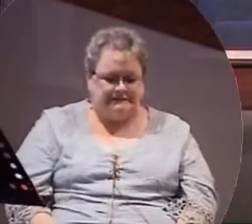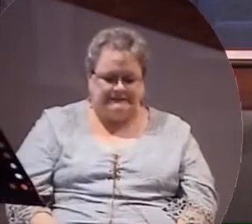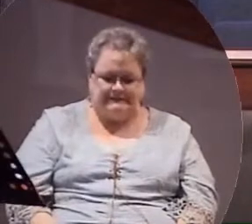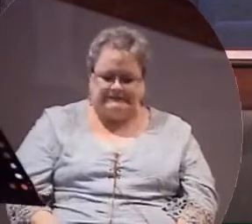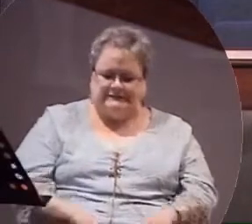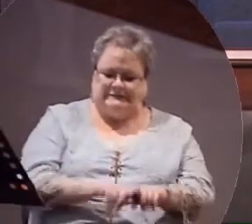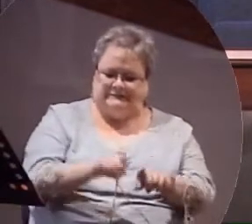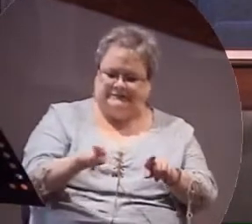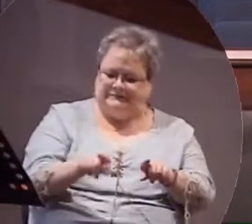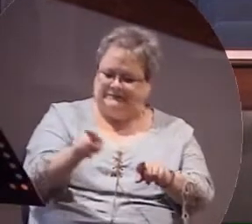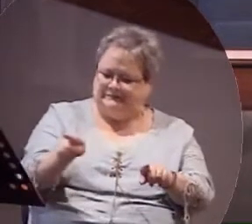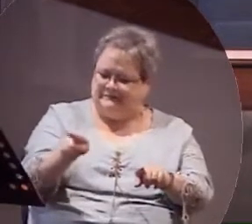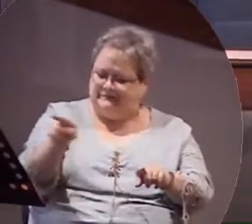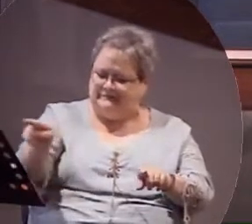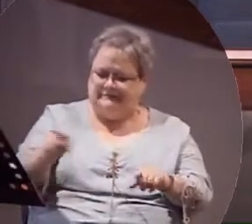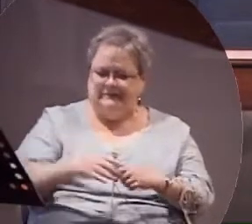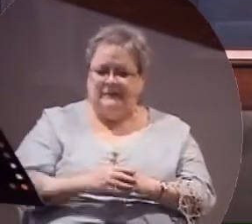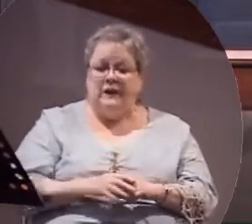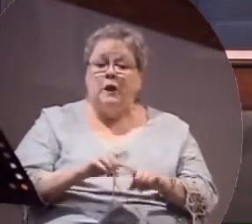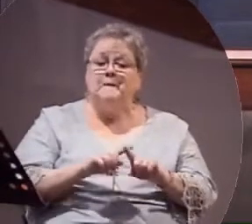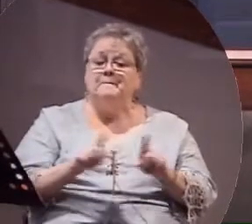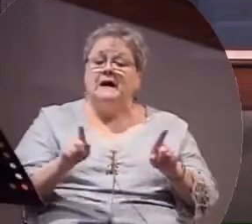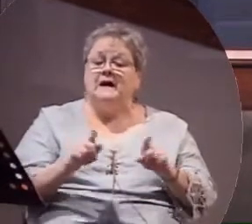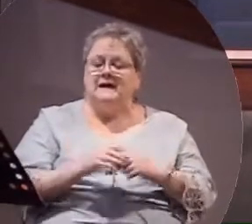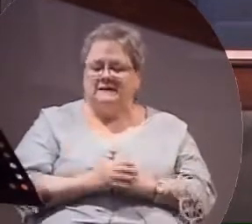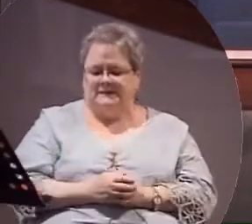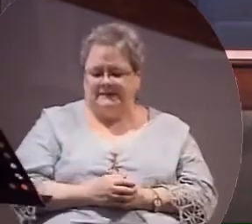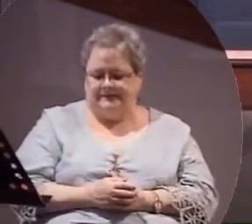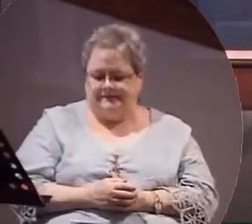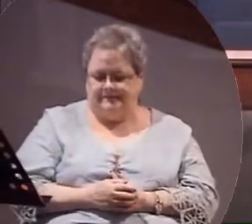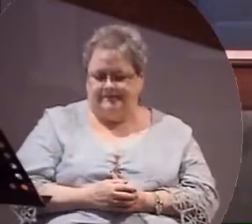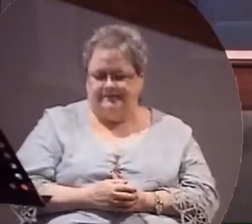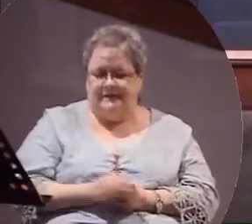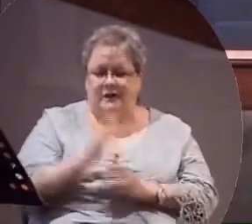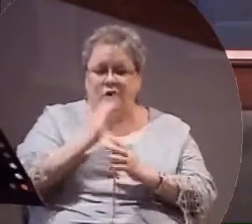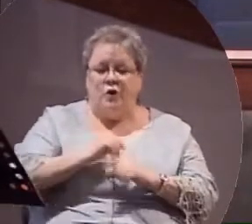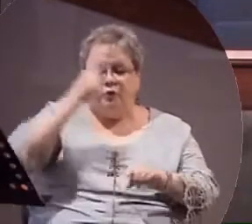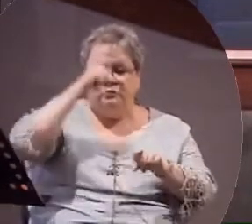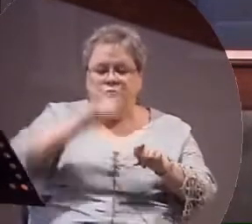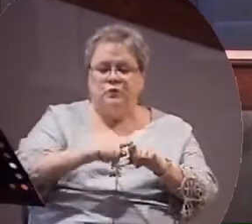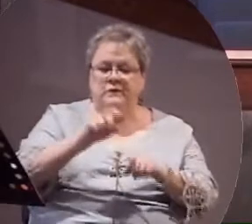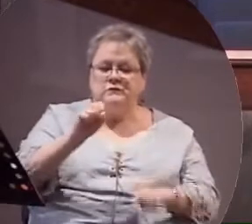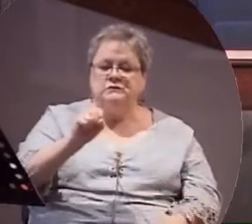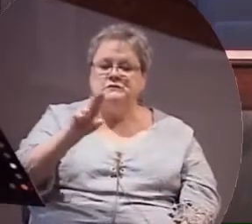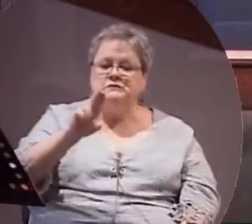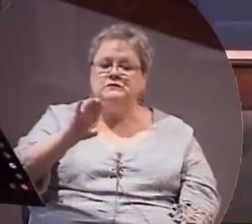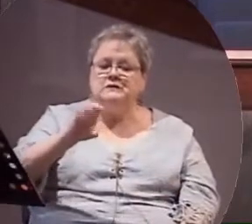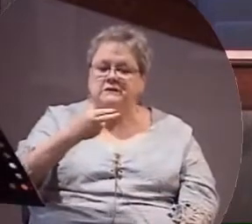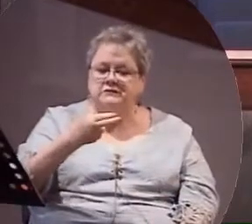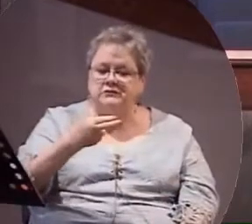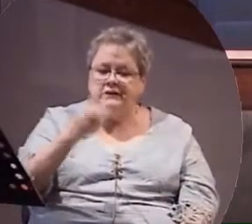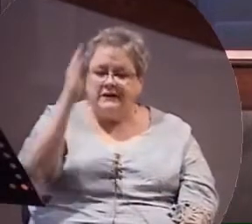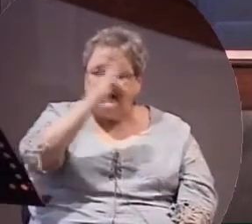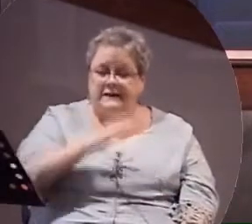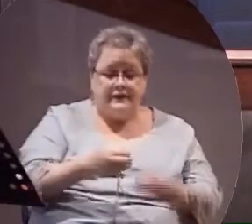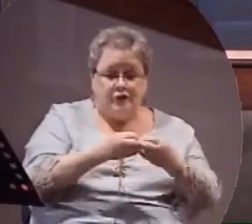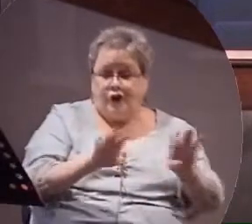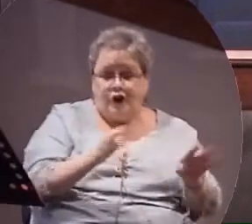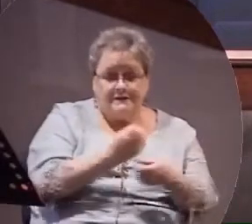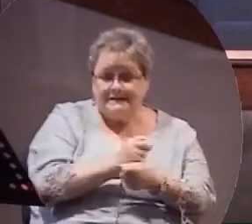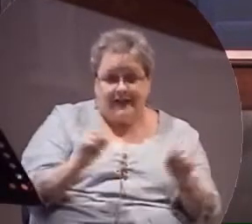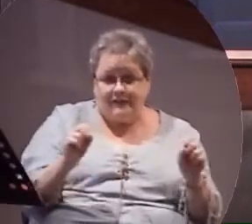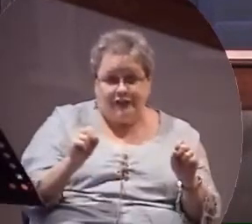strayed. But can I say this? Old Brother Such never lost his